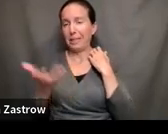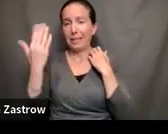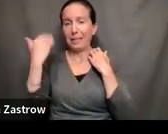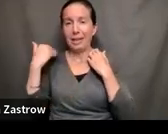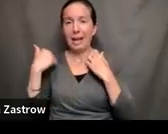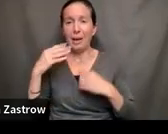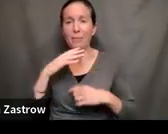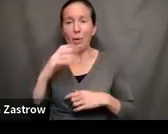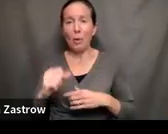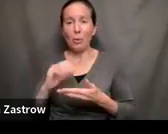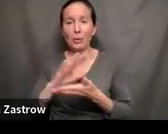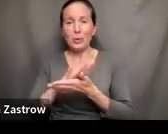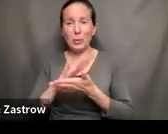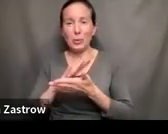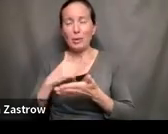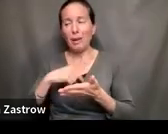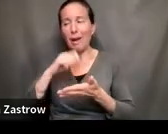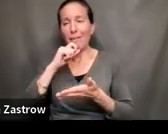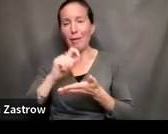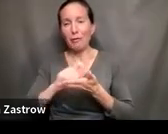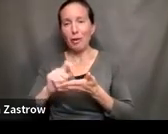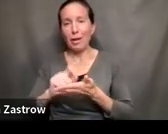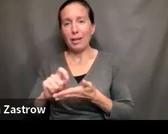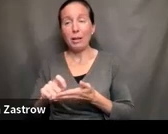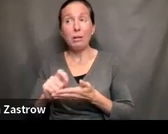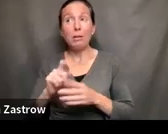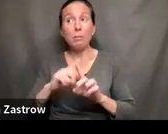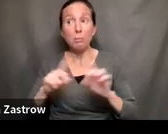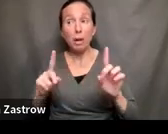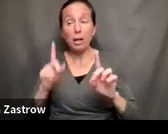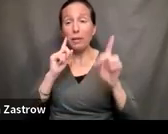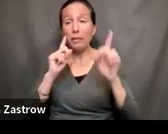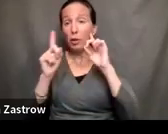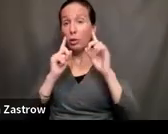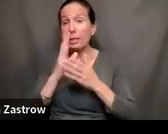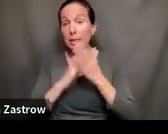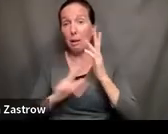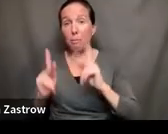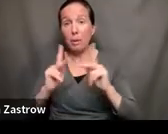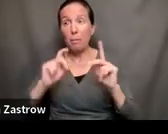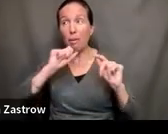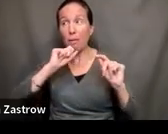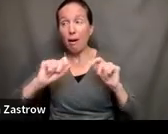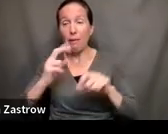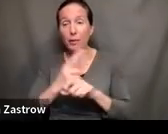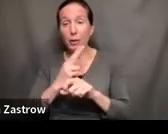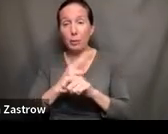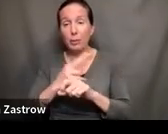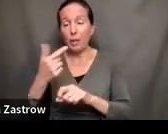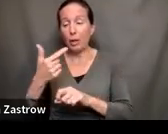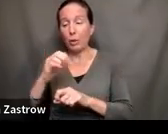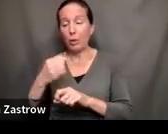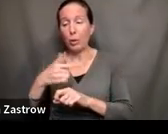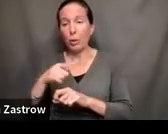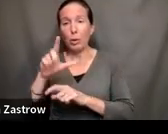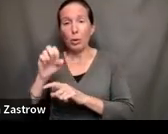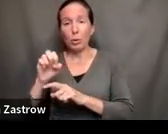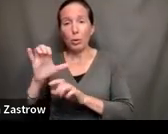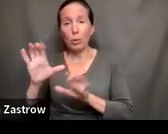everything down. But we have heard some people that were feeling successful using Google Classroom check-ins and